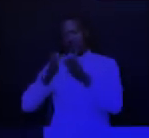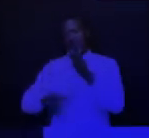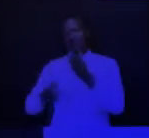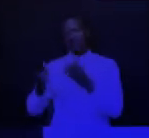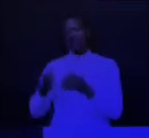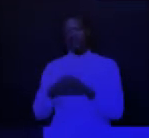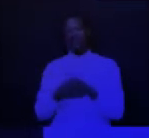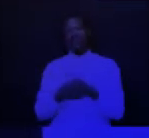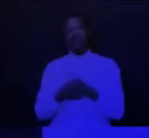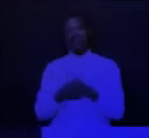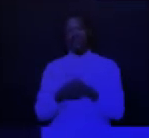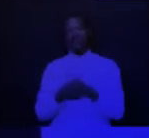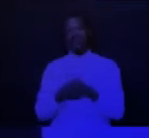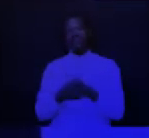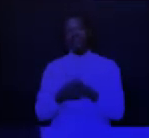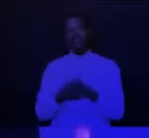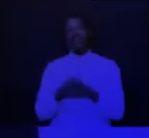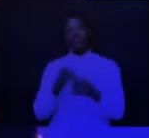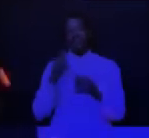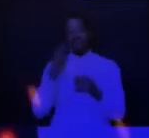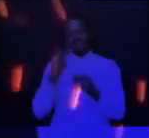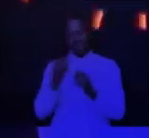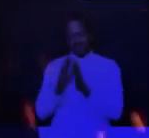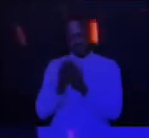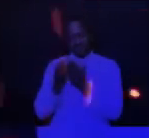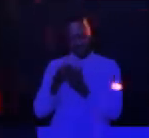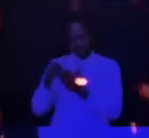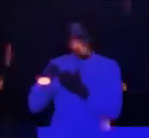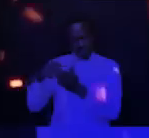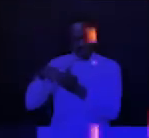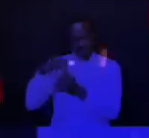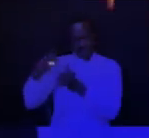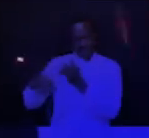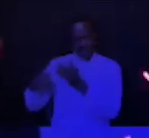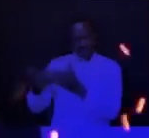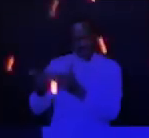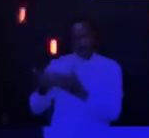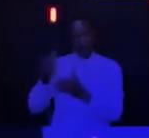So look at how this book closes.